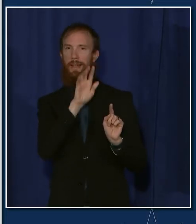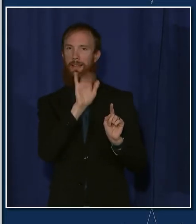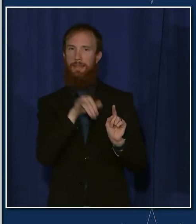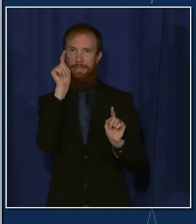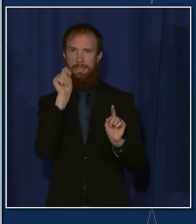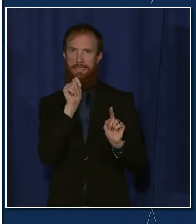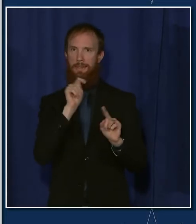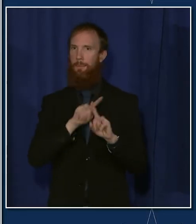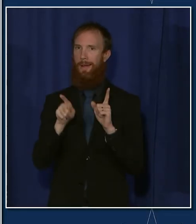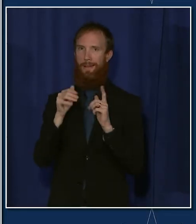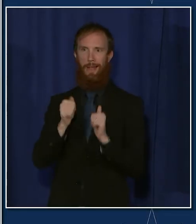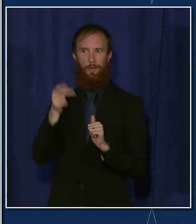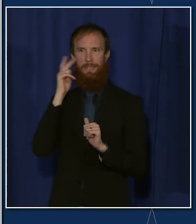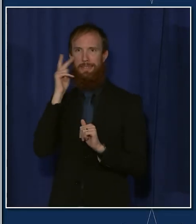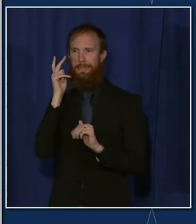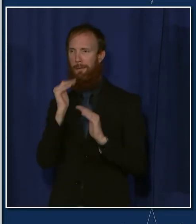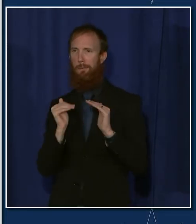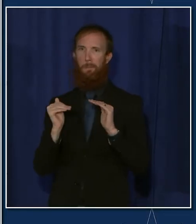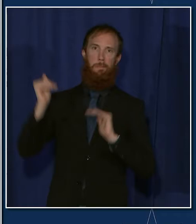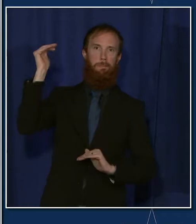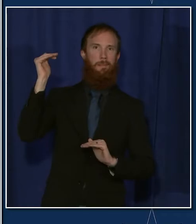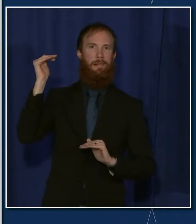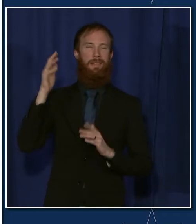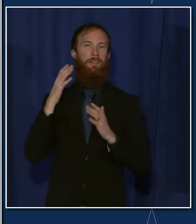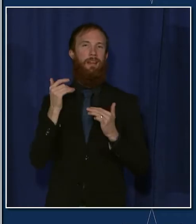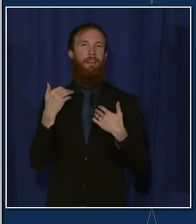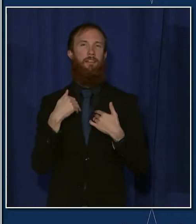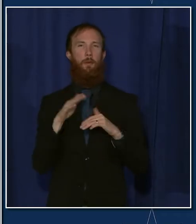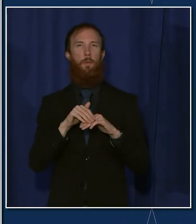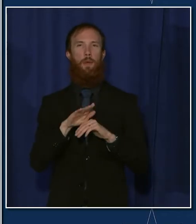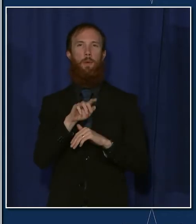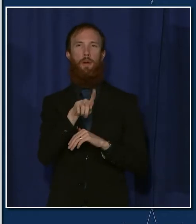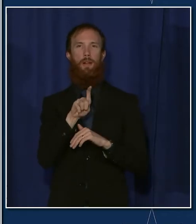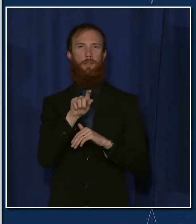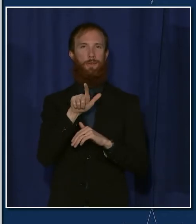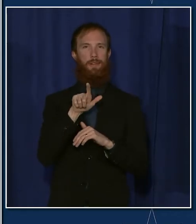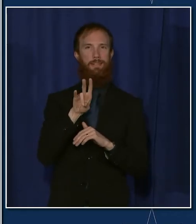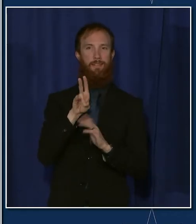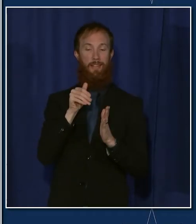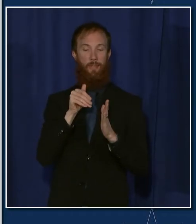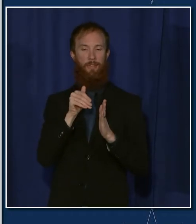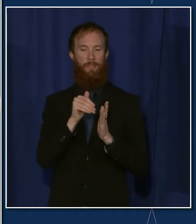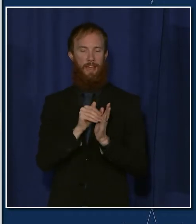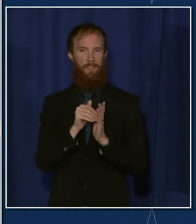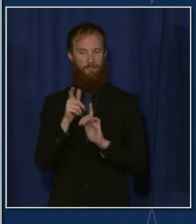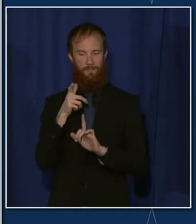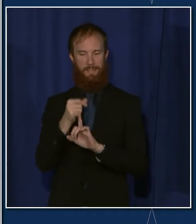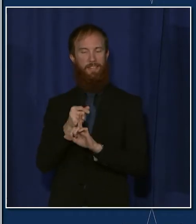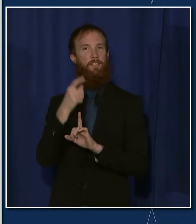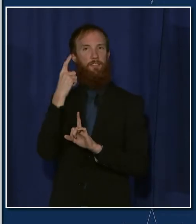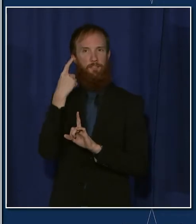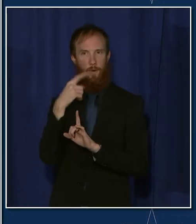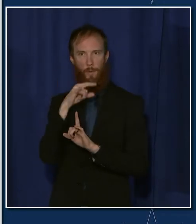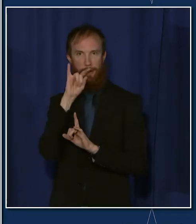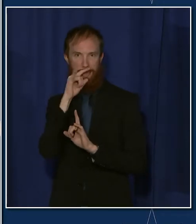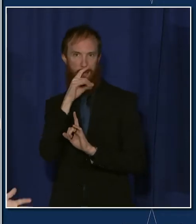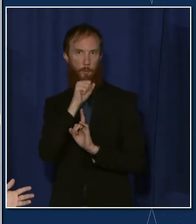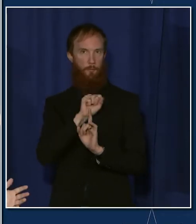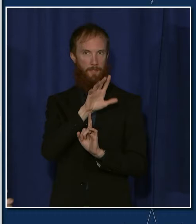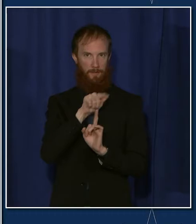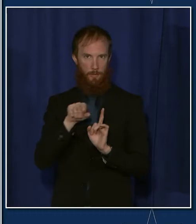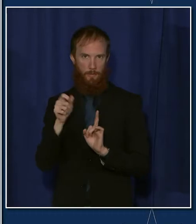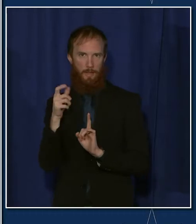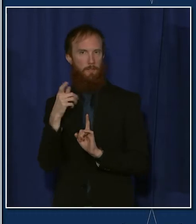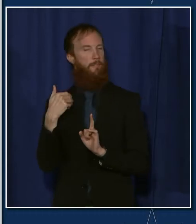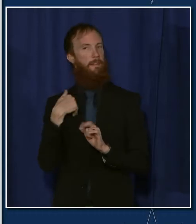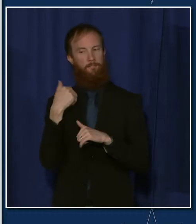exceeding that. So we've now got more than 127,000 vaccine doses for that pediatric 5 to 11